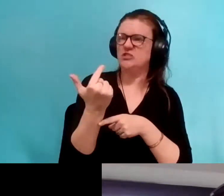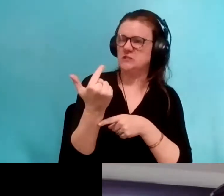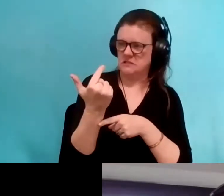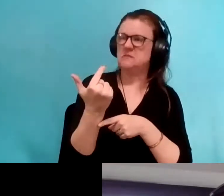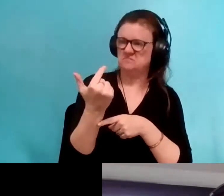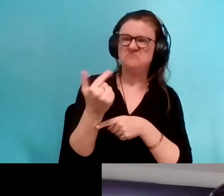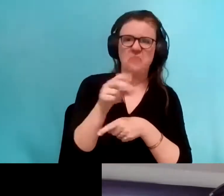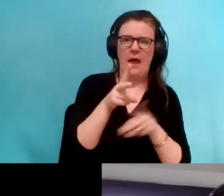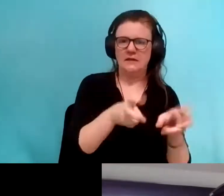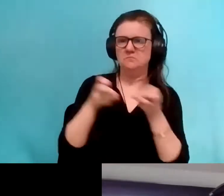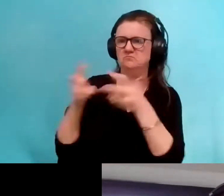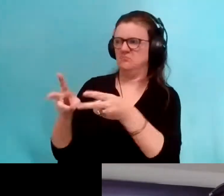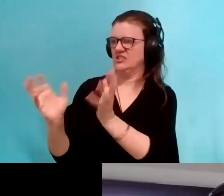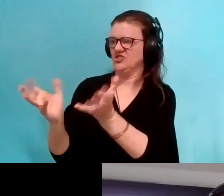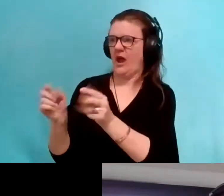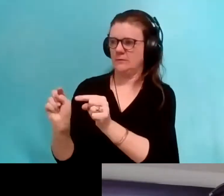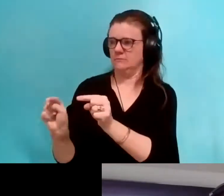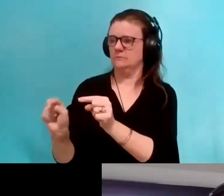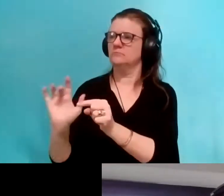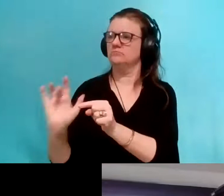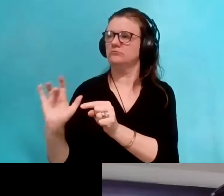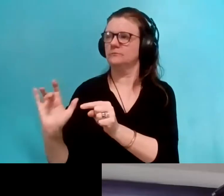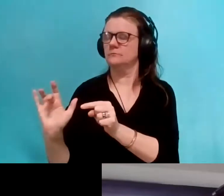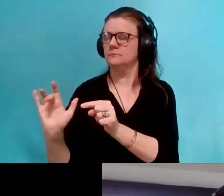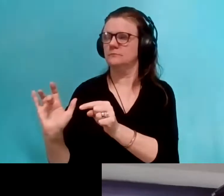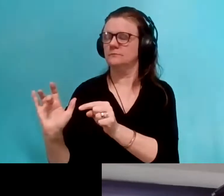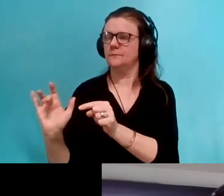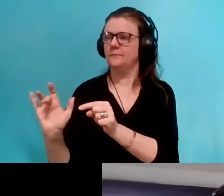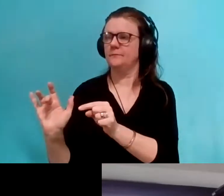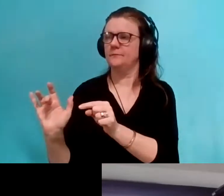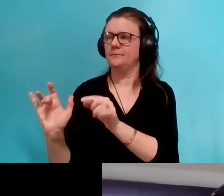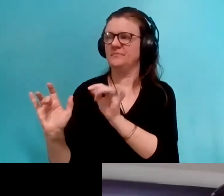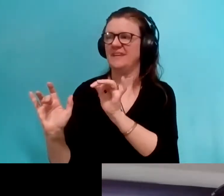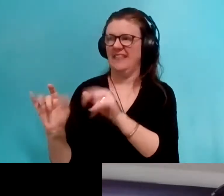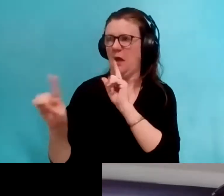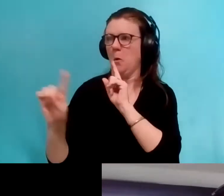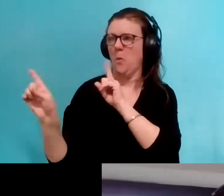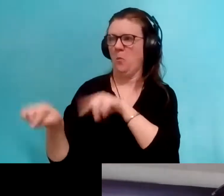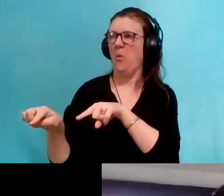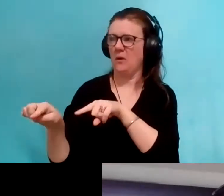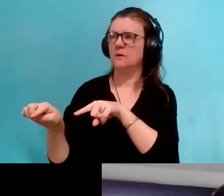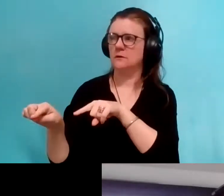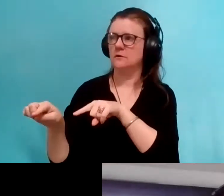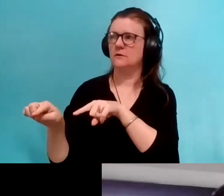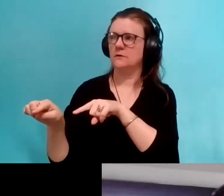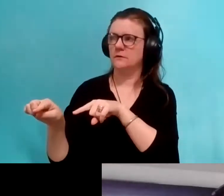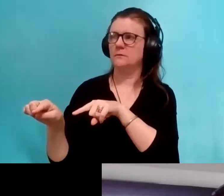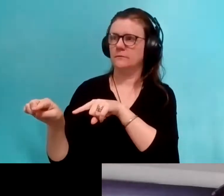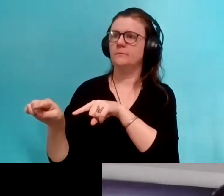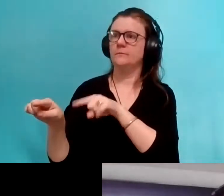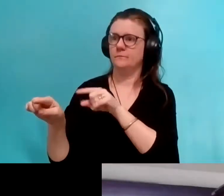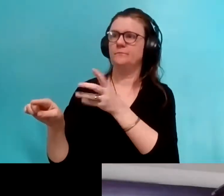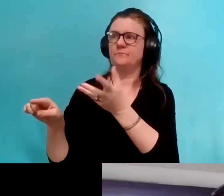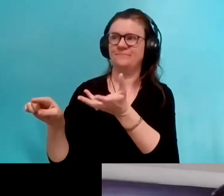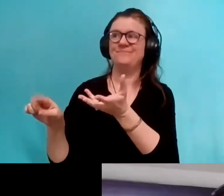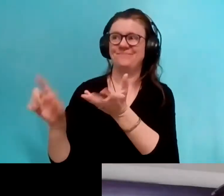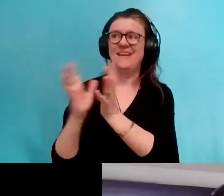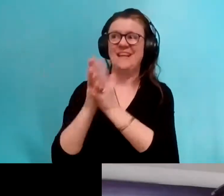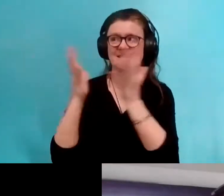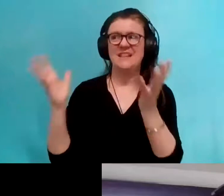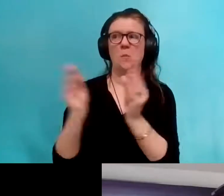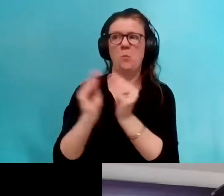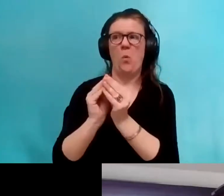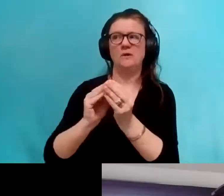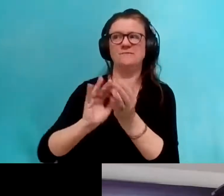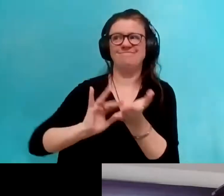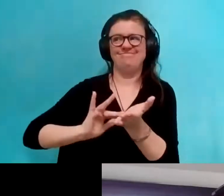chat. And chapter 4 of that report really, gives you I think a fuller sense of what